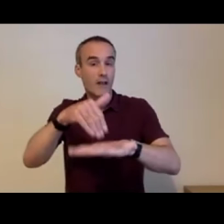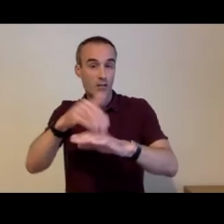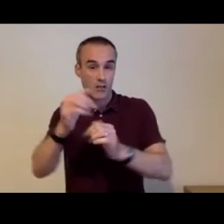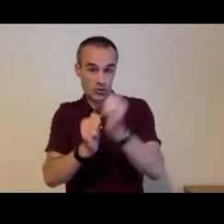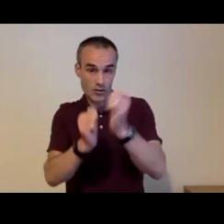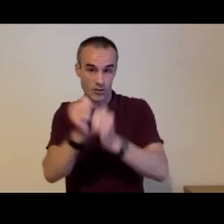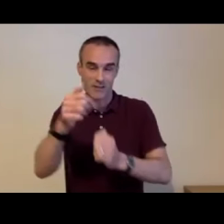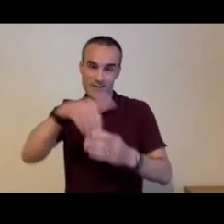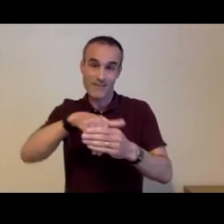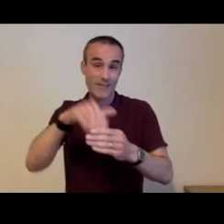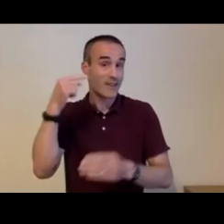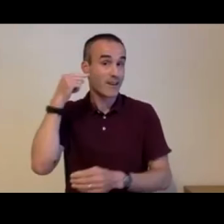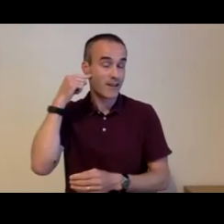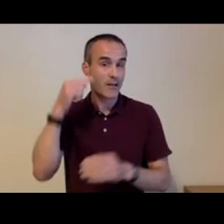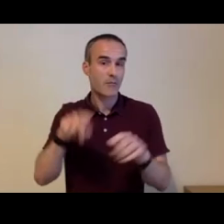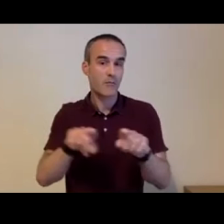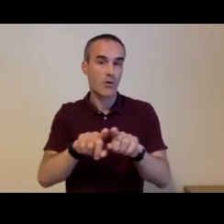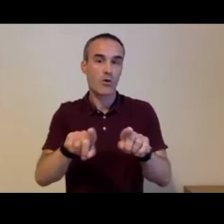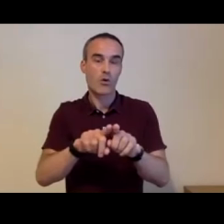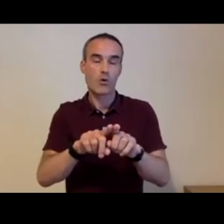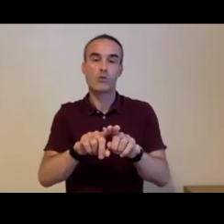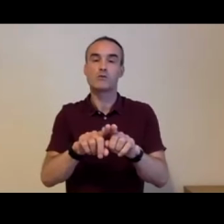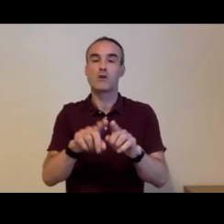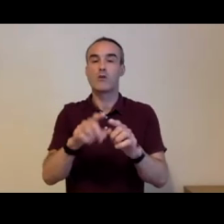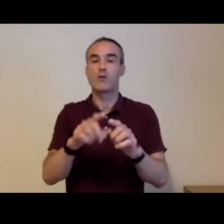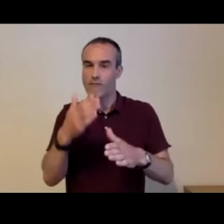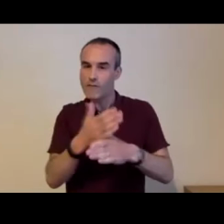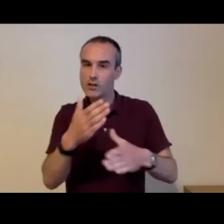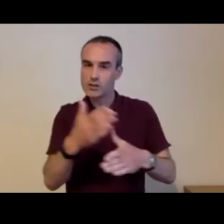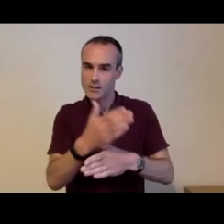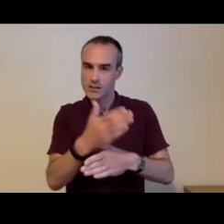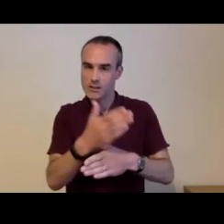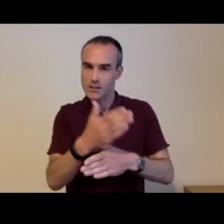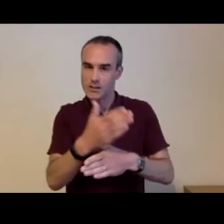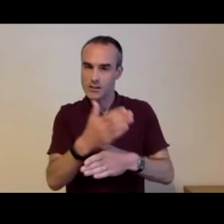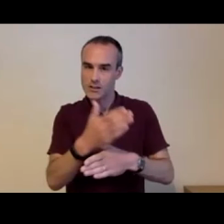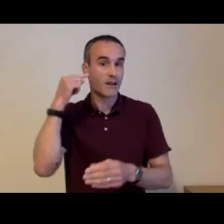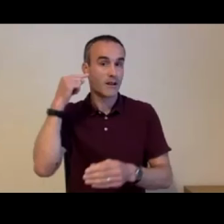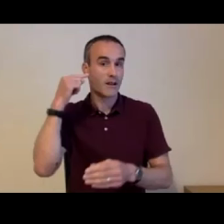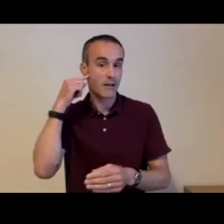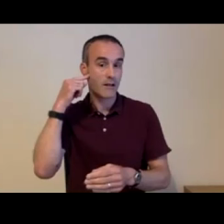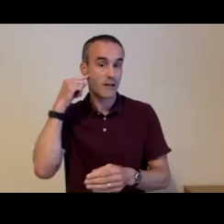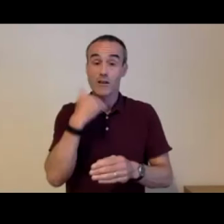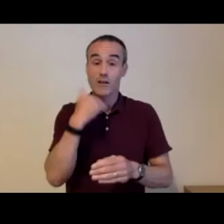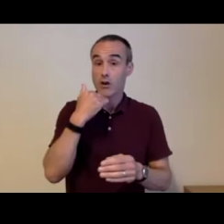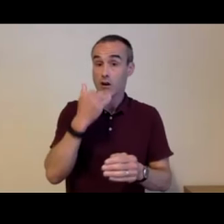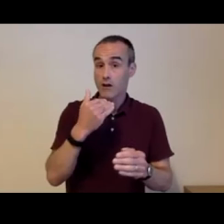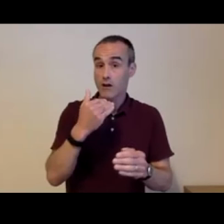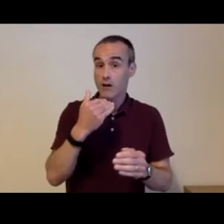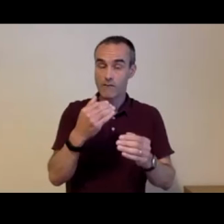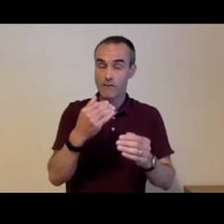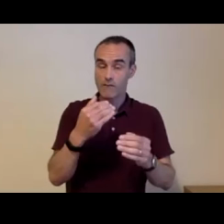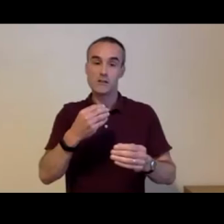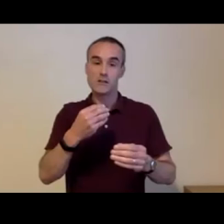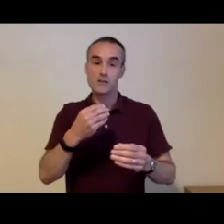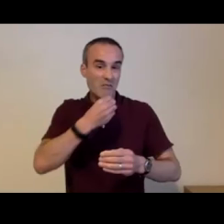ear and the metabolic functioning of the inner ear. Does it have sufficient nutrient? Does it have sufficient energy? And is